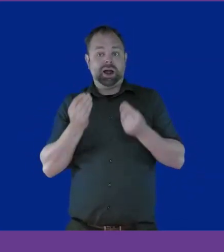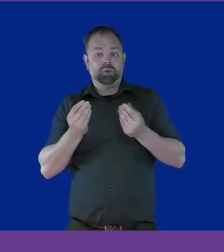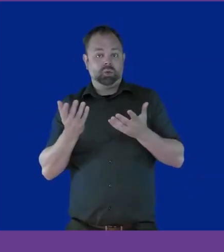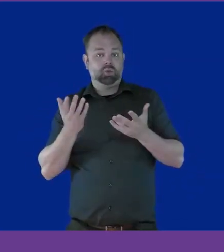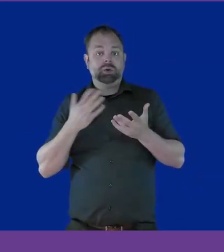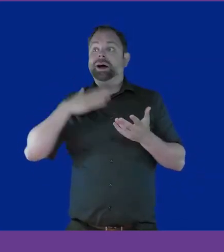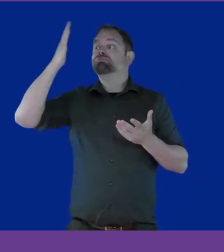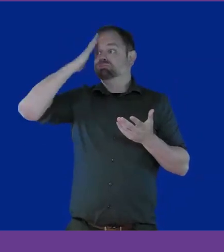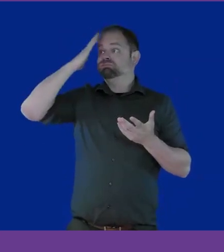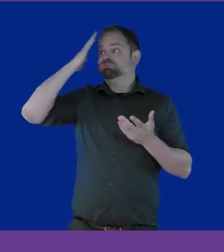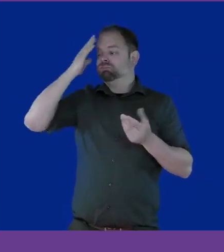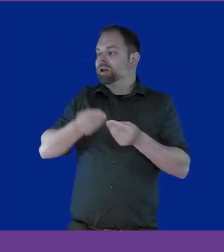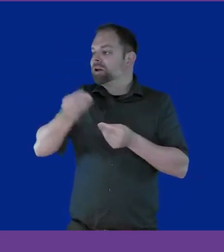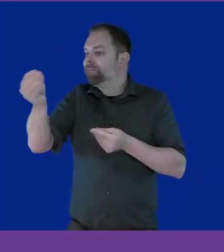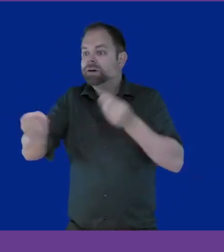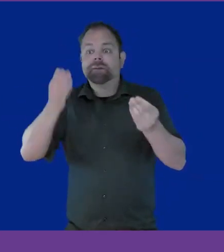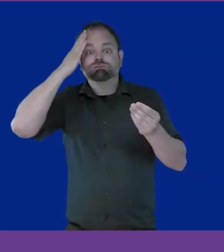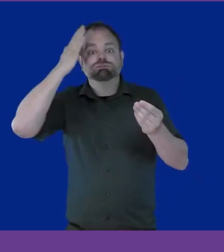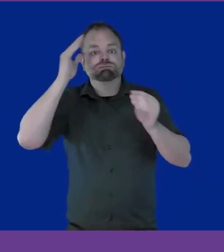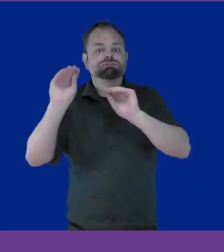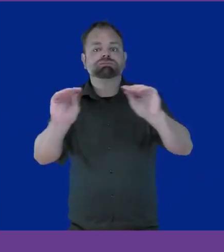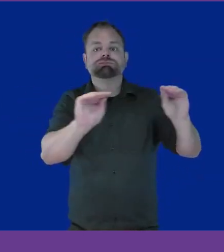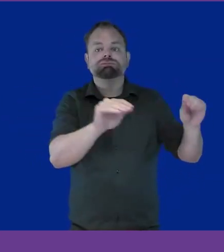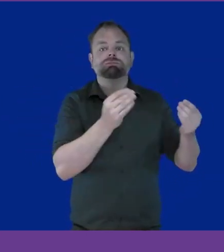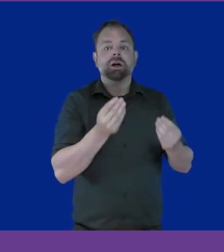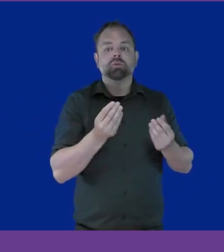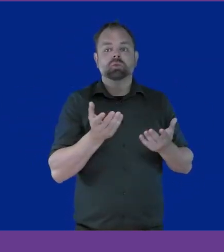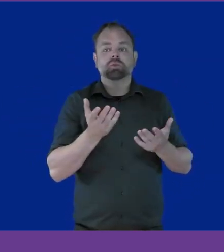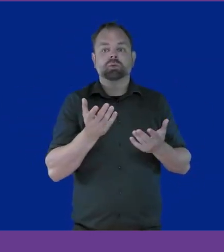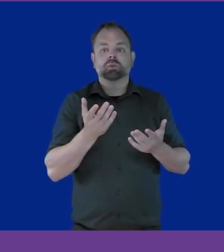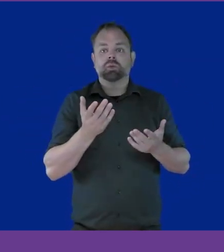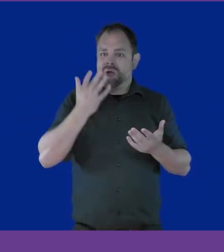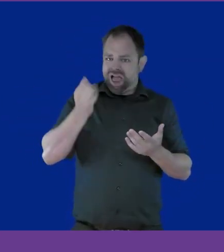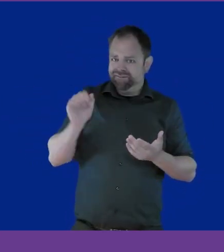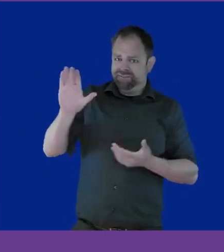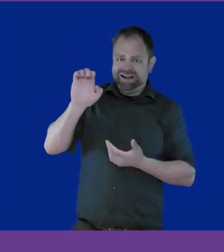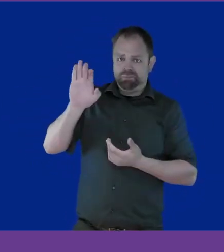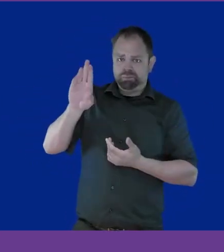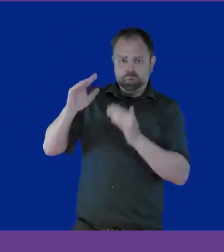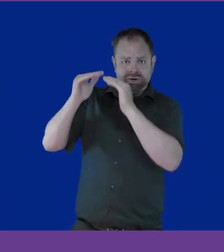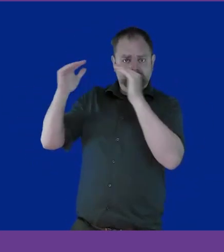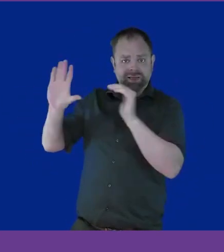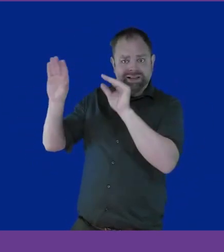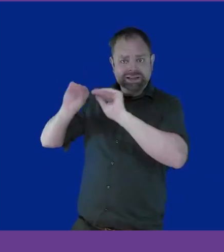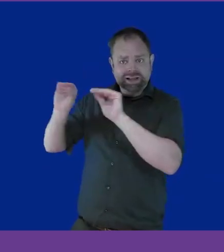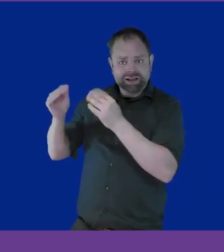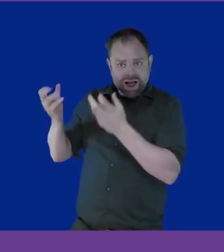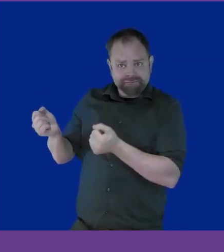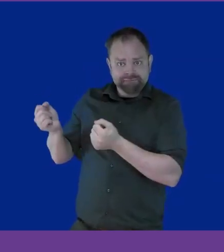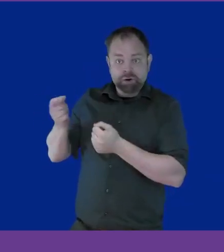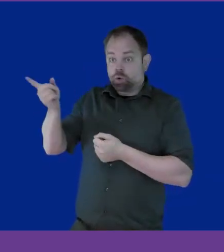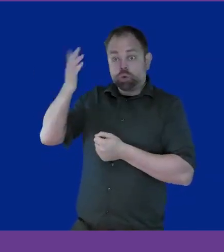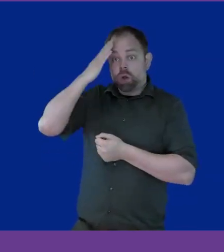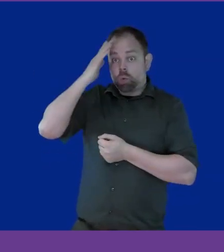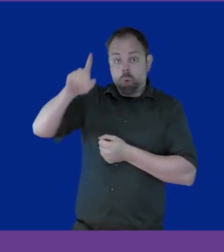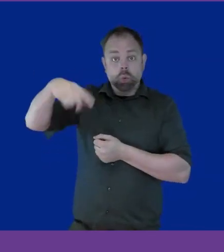with disabilities? Is this requirement of training, getting to know how to use the services, is this taken